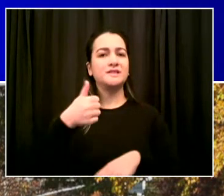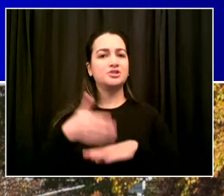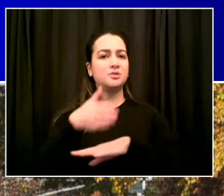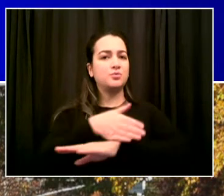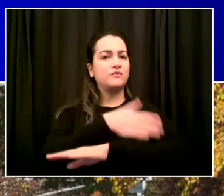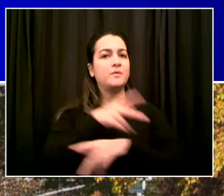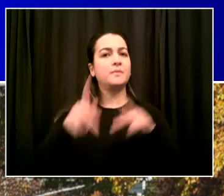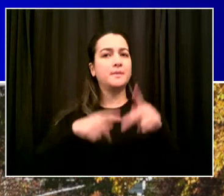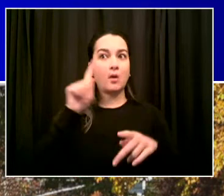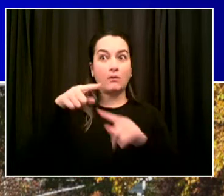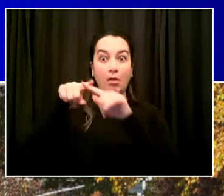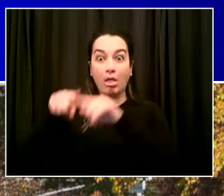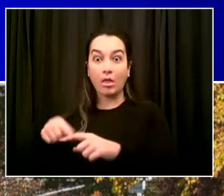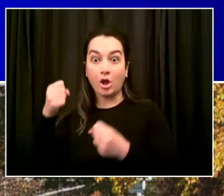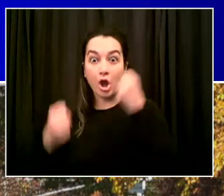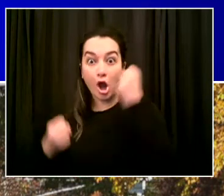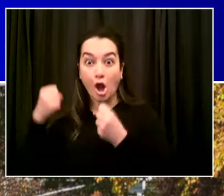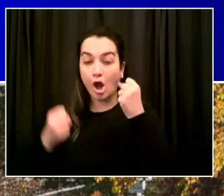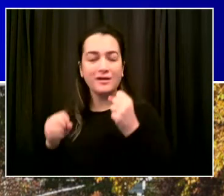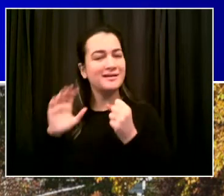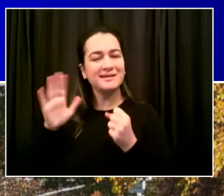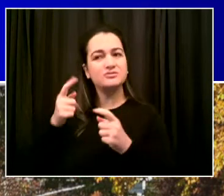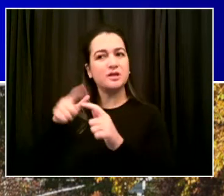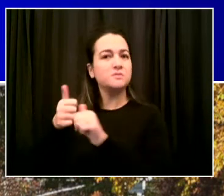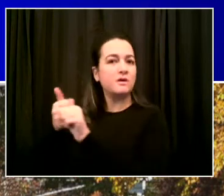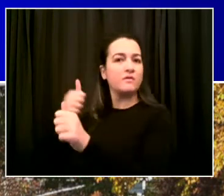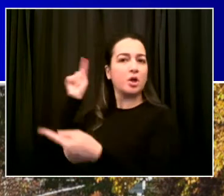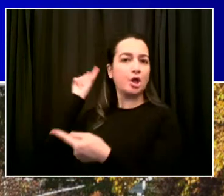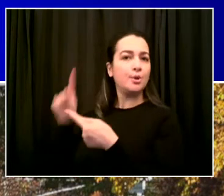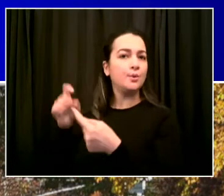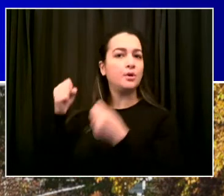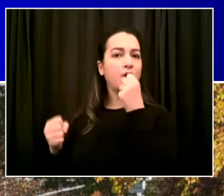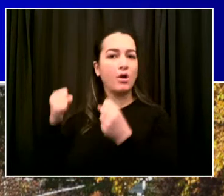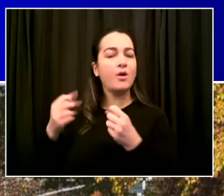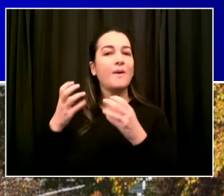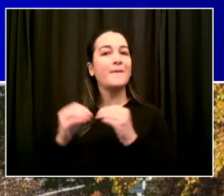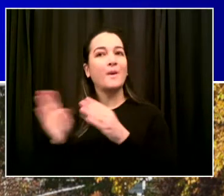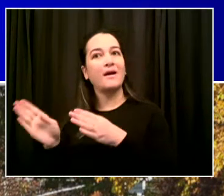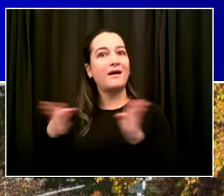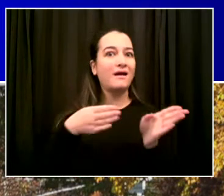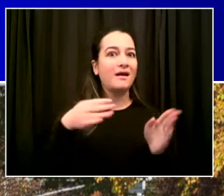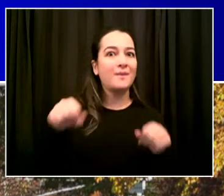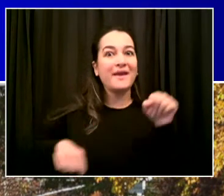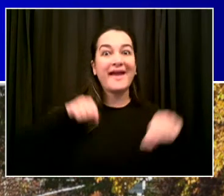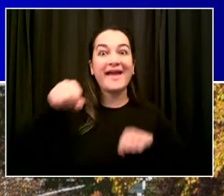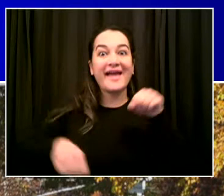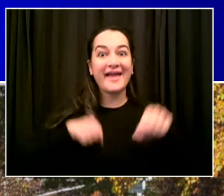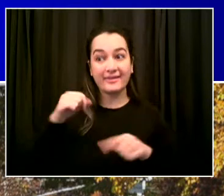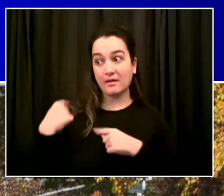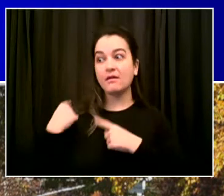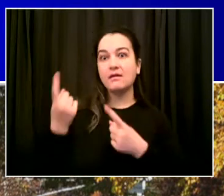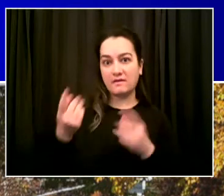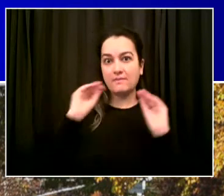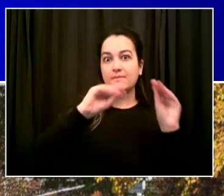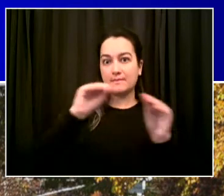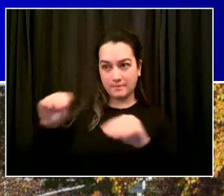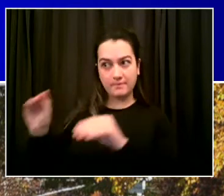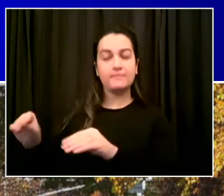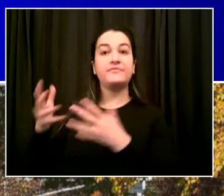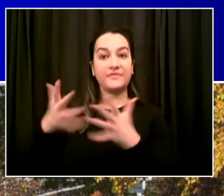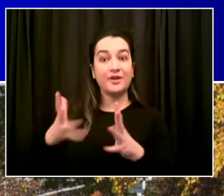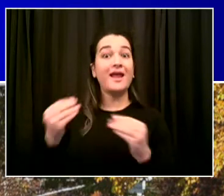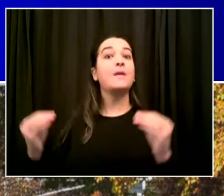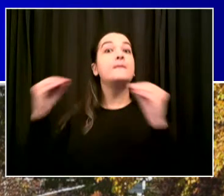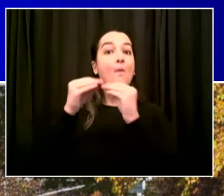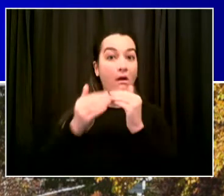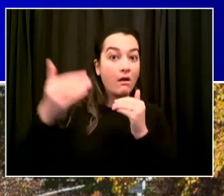this very urgently, very rapidly as part of the comeback of the city. So this, to me, takes what